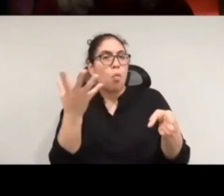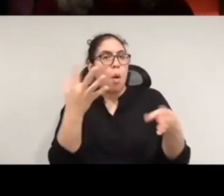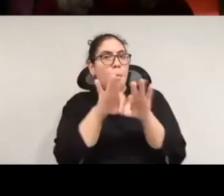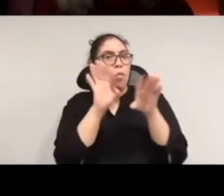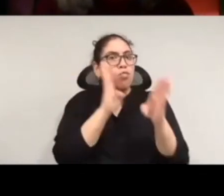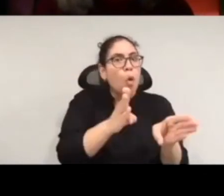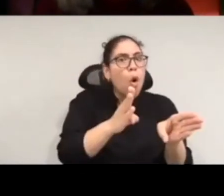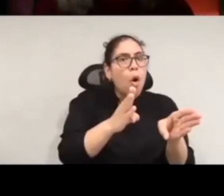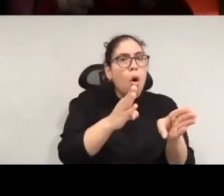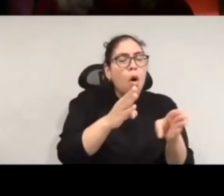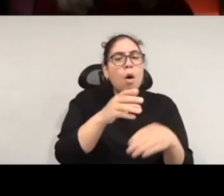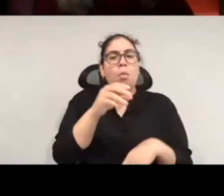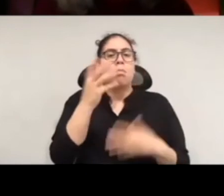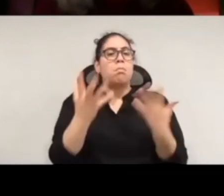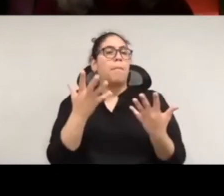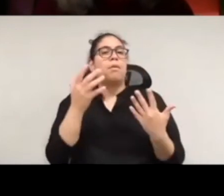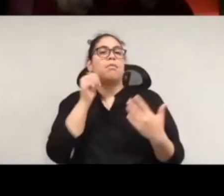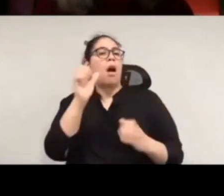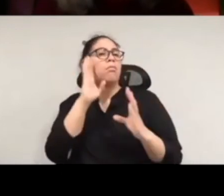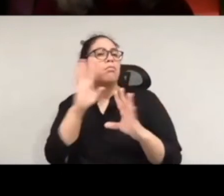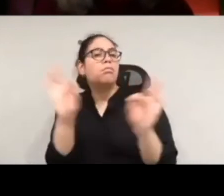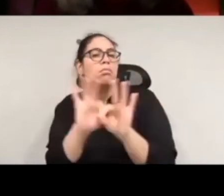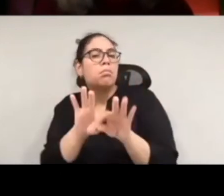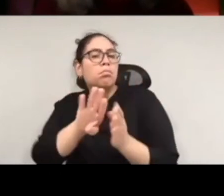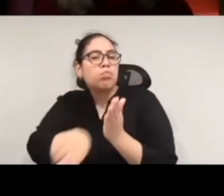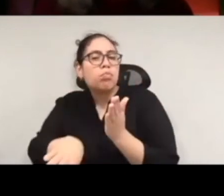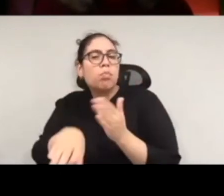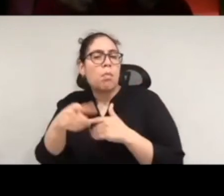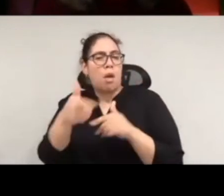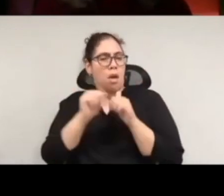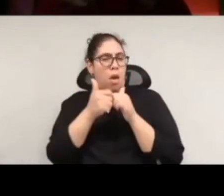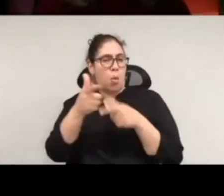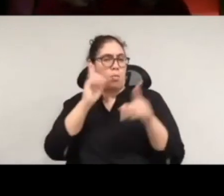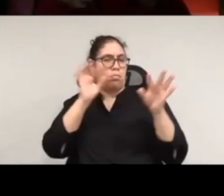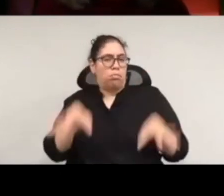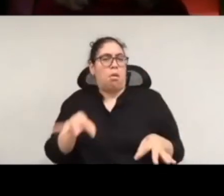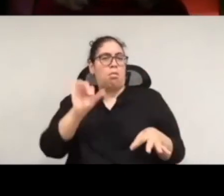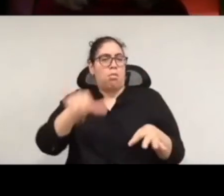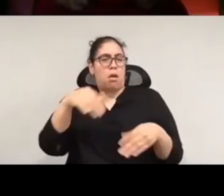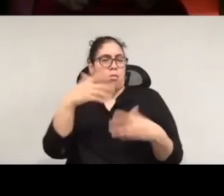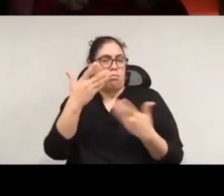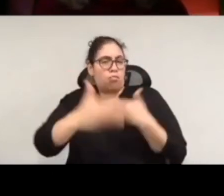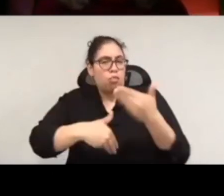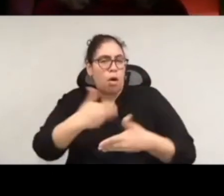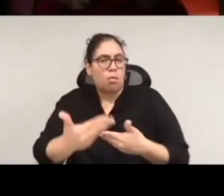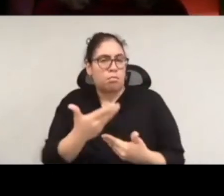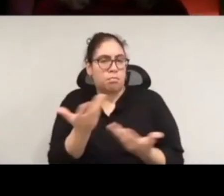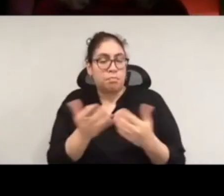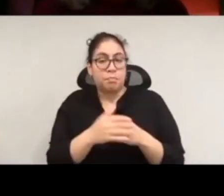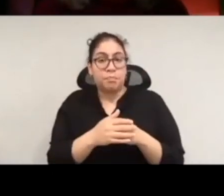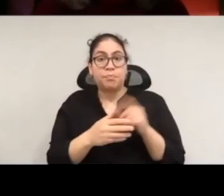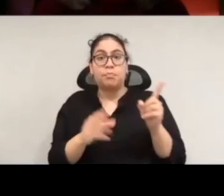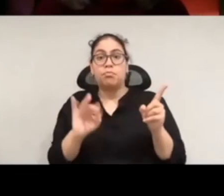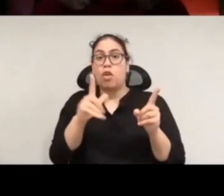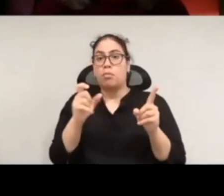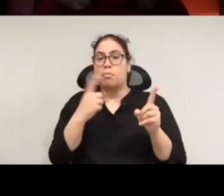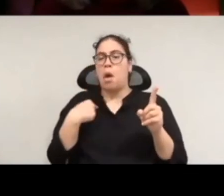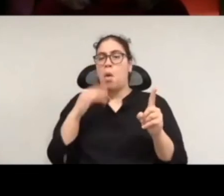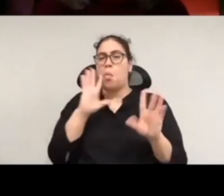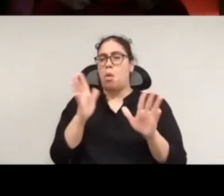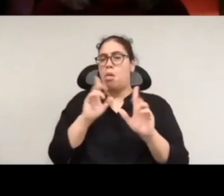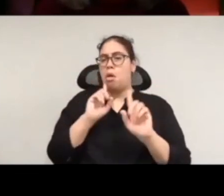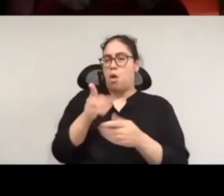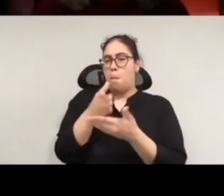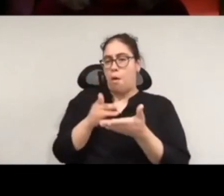Okay, I'm going to answer that briefly, but then I'm going to turn it over to Liz. When I work with a filmmaker, as I said,